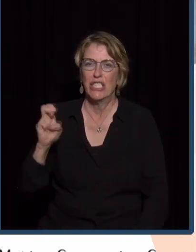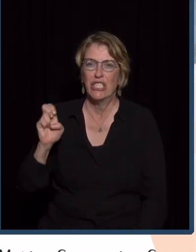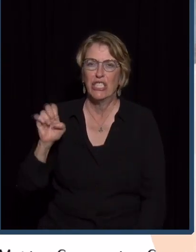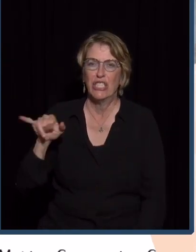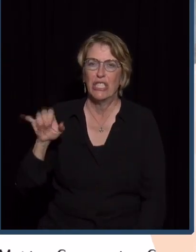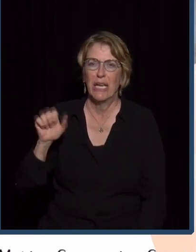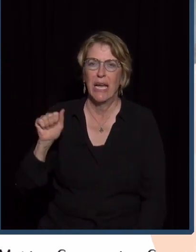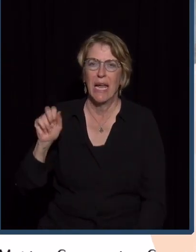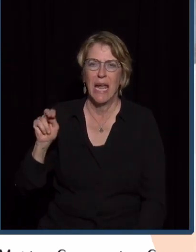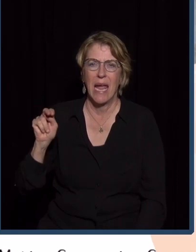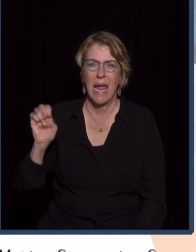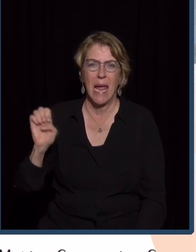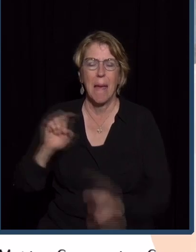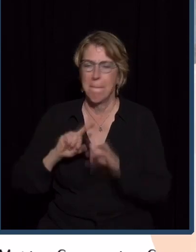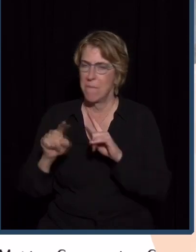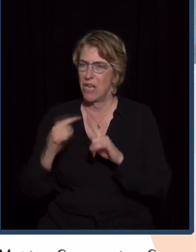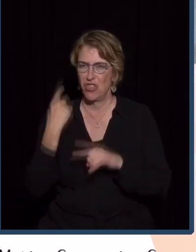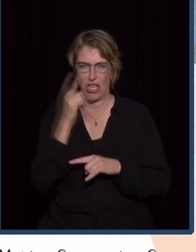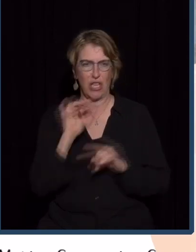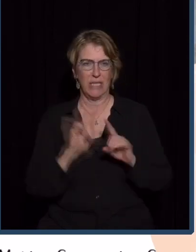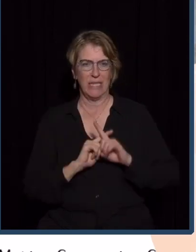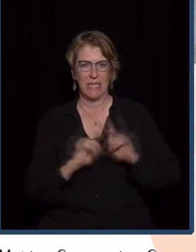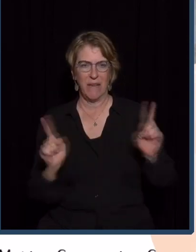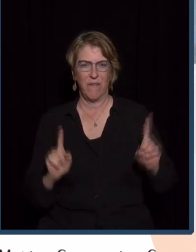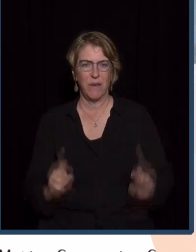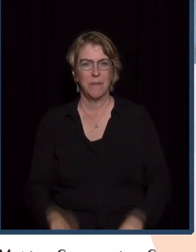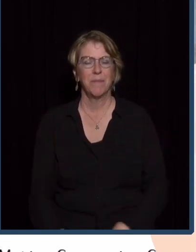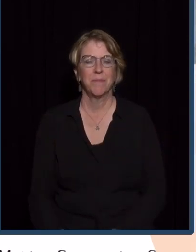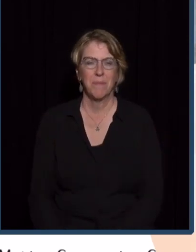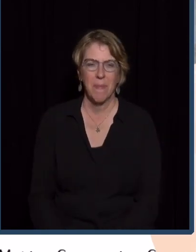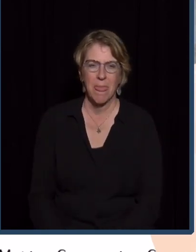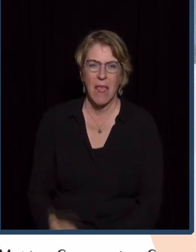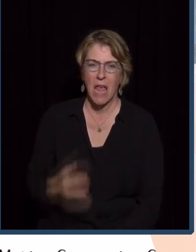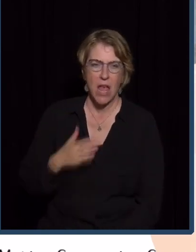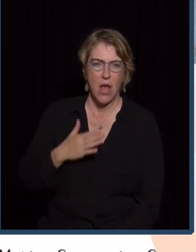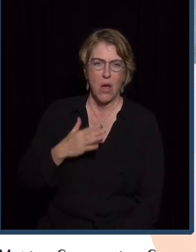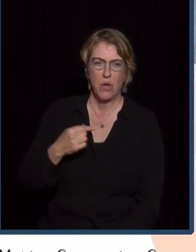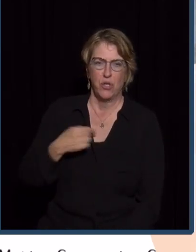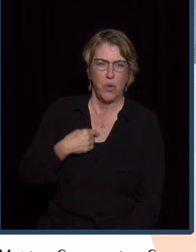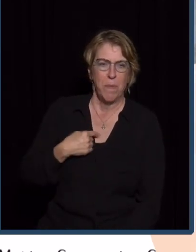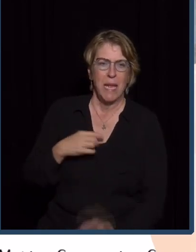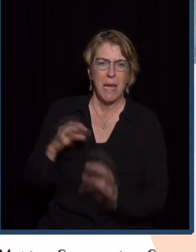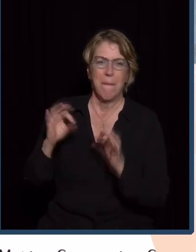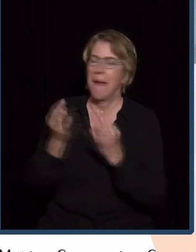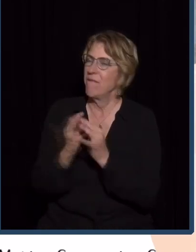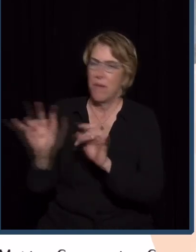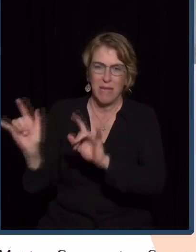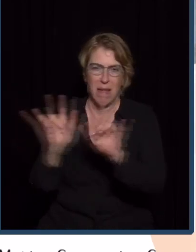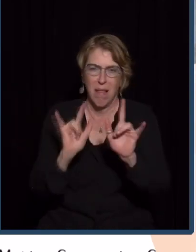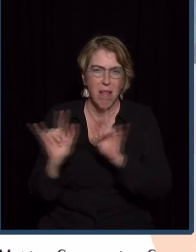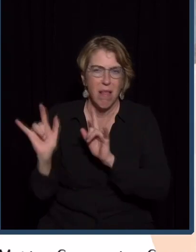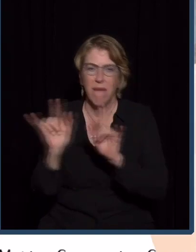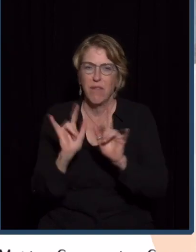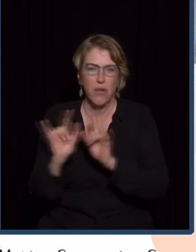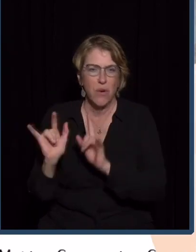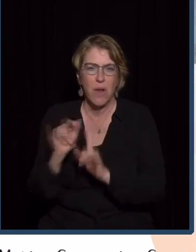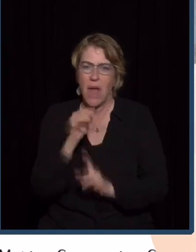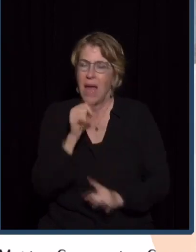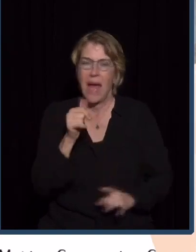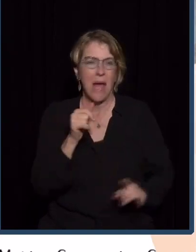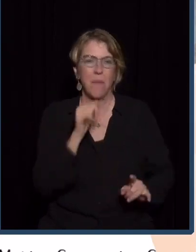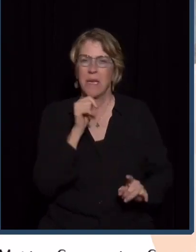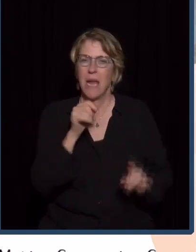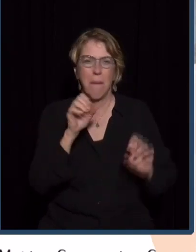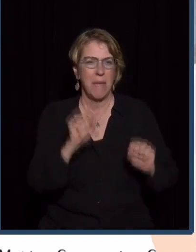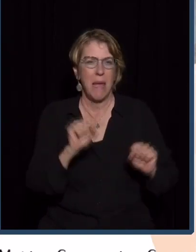herself. I would like to say, first of all, thank you guys. Me and my family love y'all so much. Like, I wouldn't be here able to be a full-time